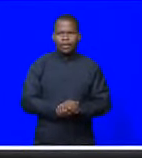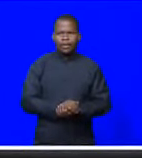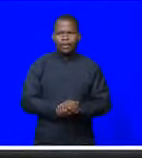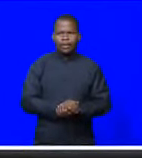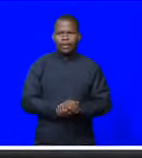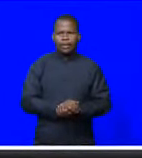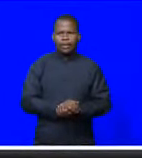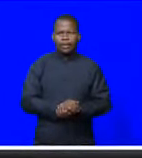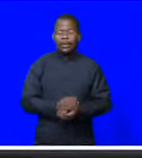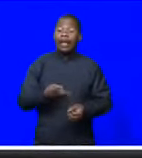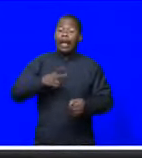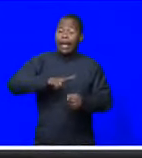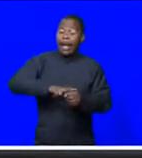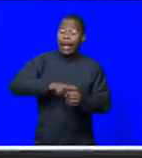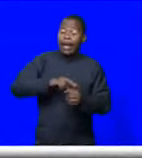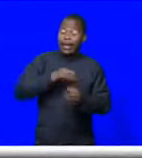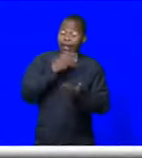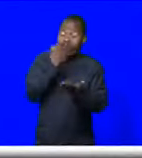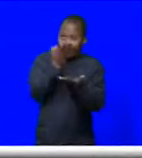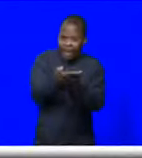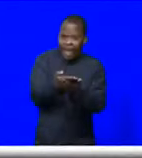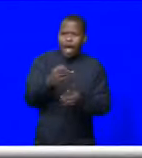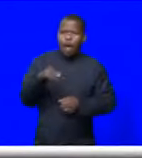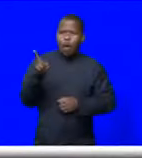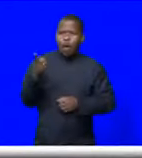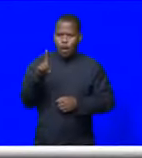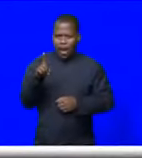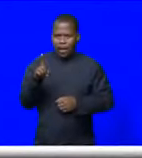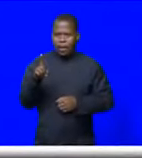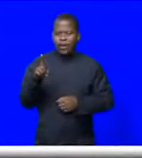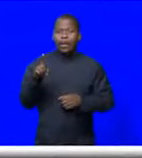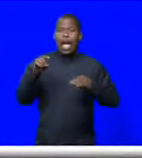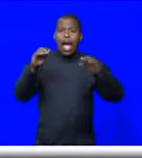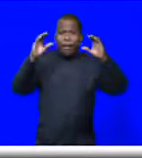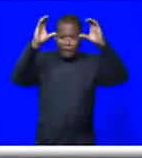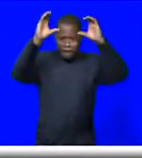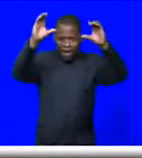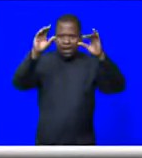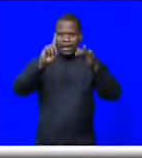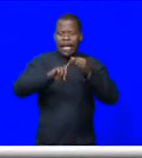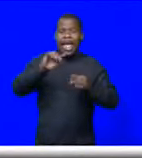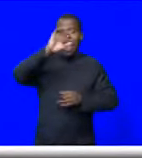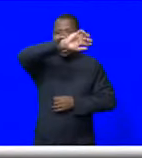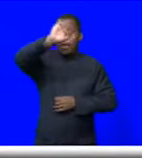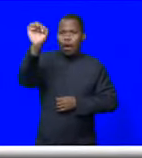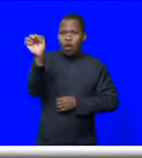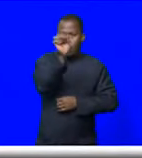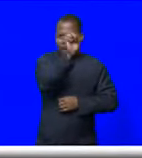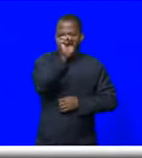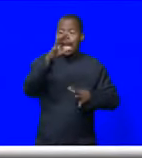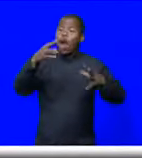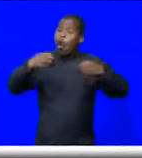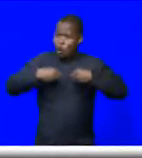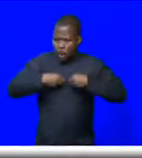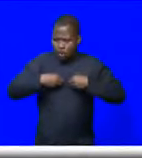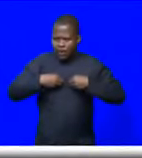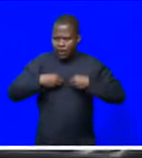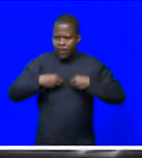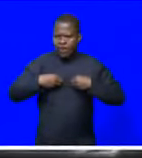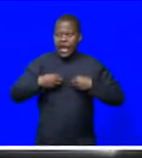nebuketa nje ukuthi singacela lokho ukuthi bashaye noma banikati betimoto especially kliflasha